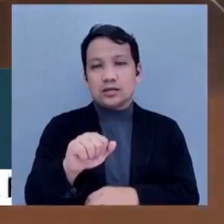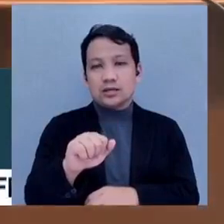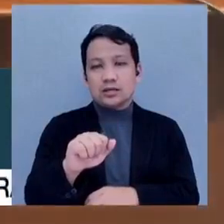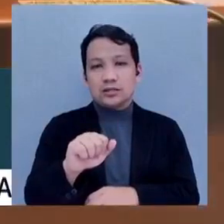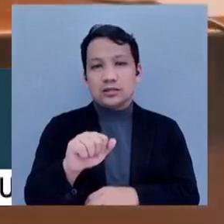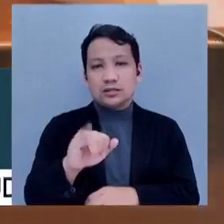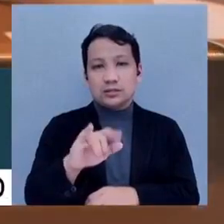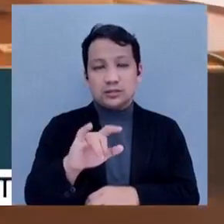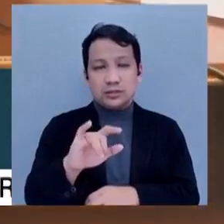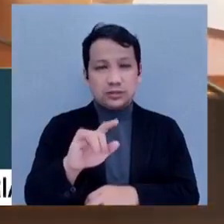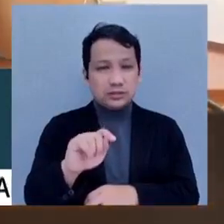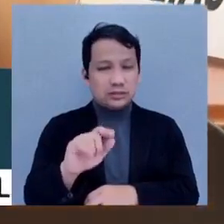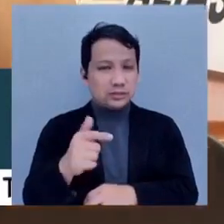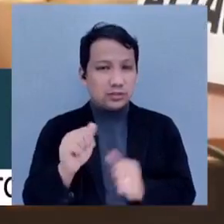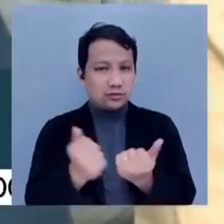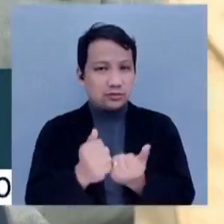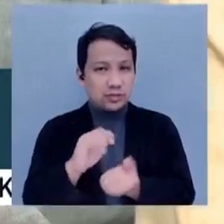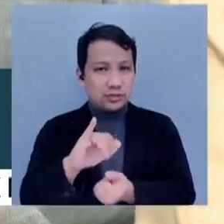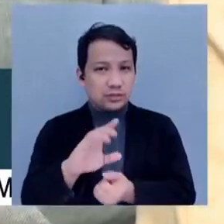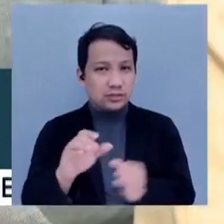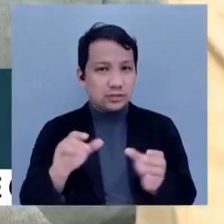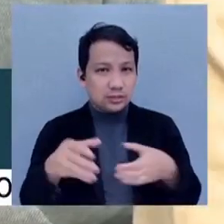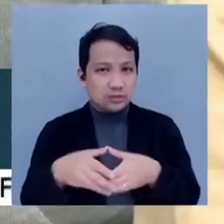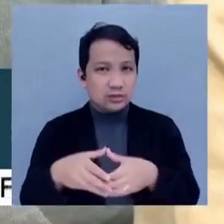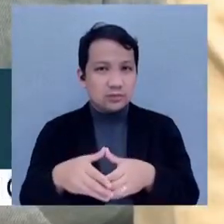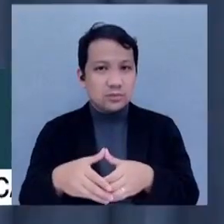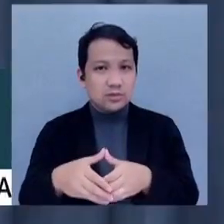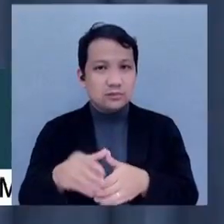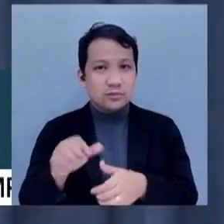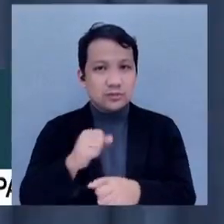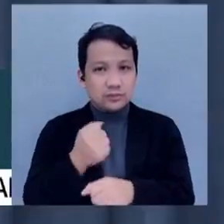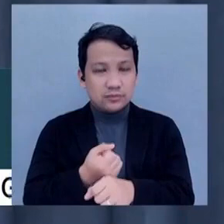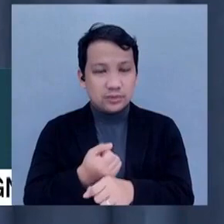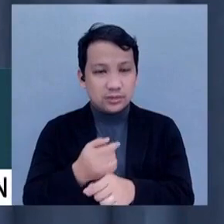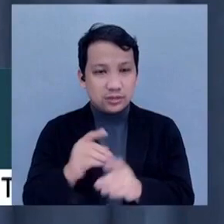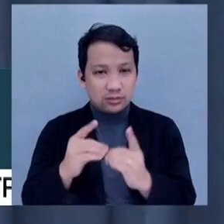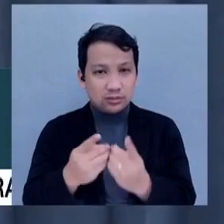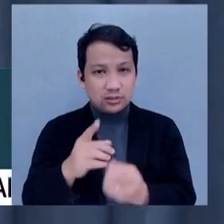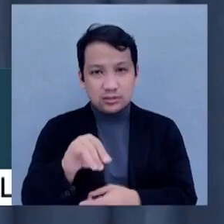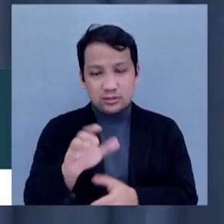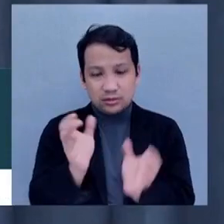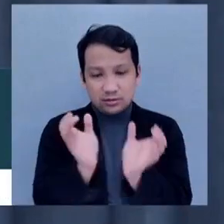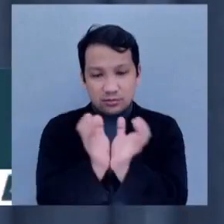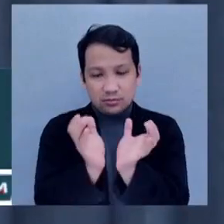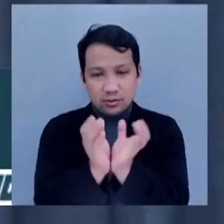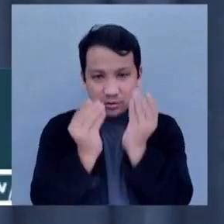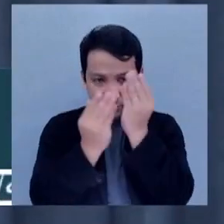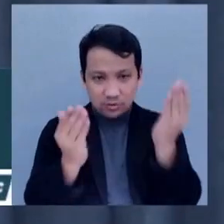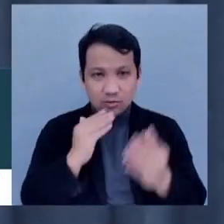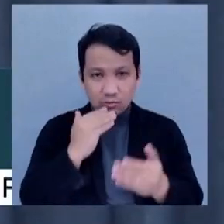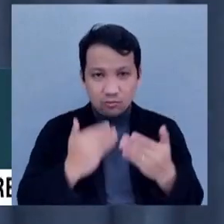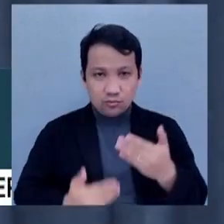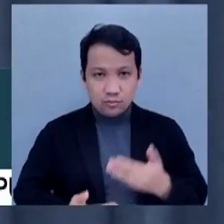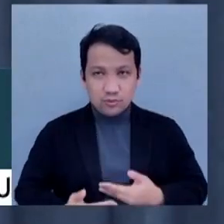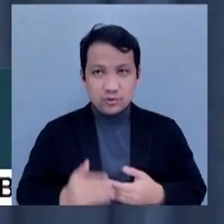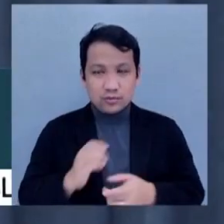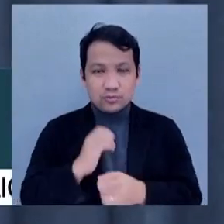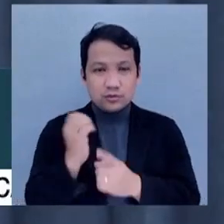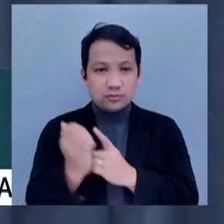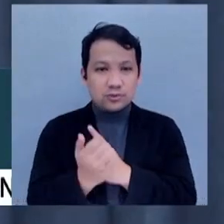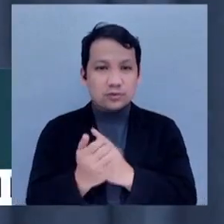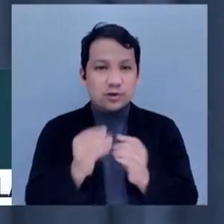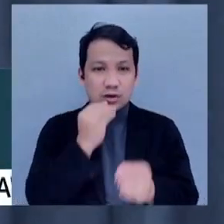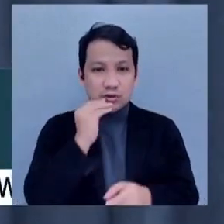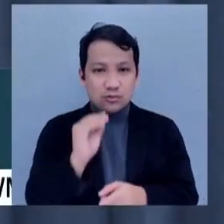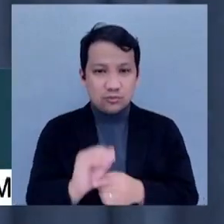under assessment by the Department of Social Welfare and Development. Ontiveros also welcomes the Environment Department's order to suspend